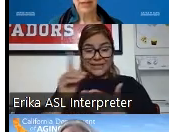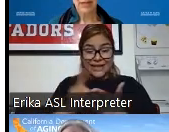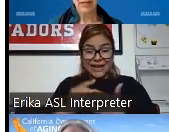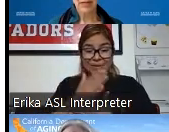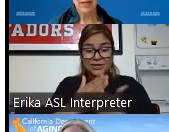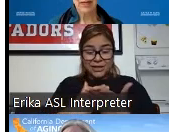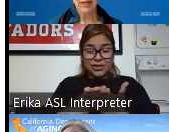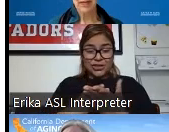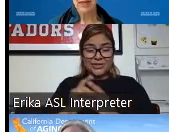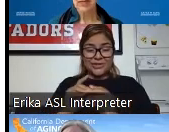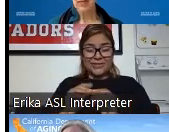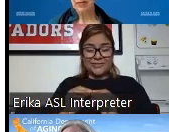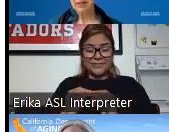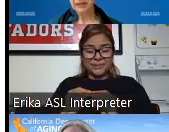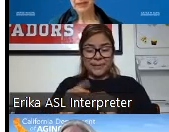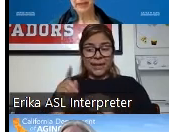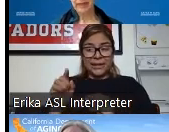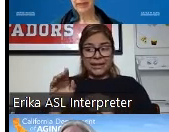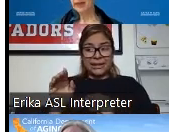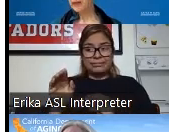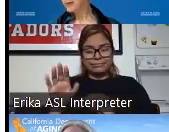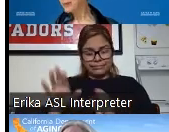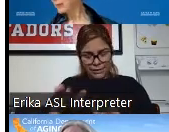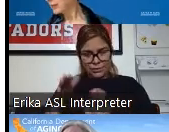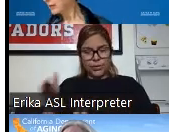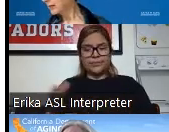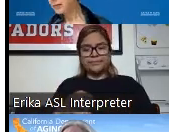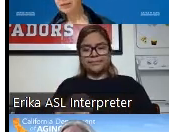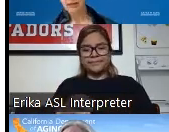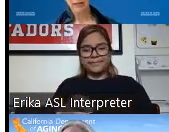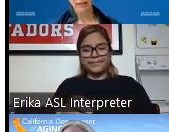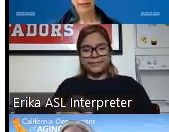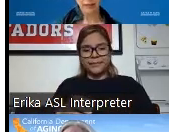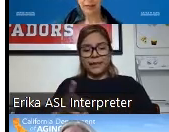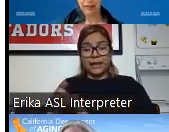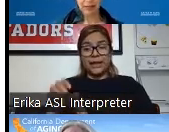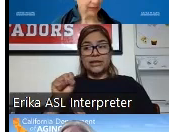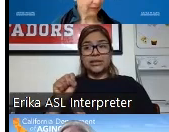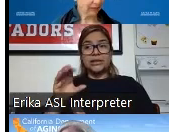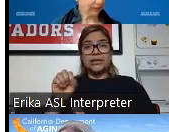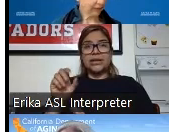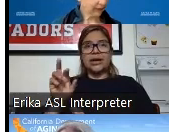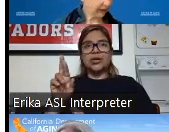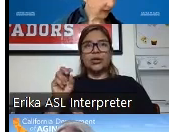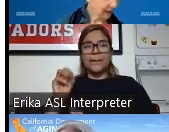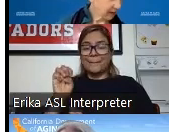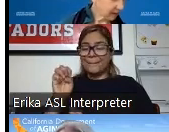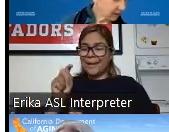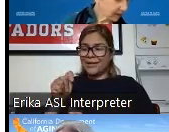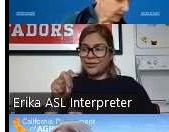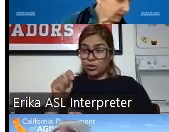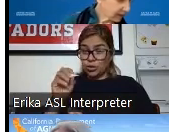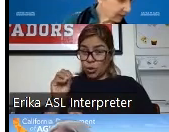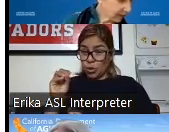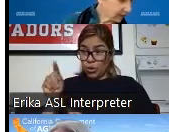And he passed away in Sacramento. And you want to know why he passed away?